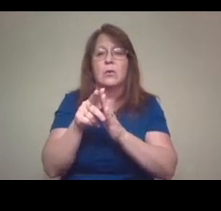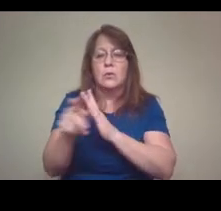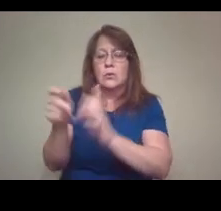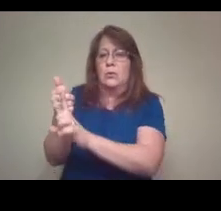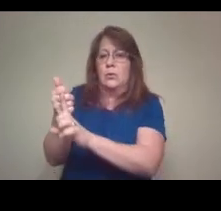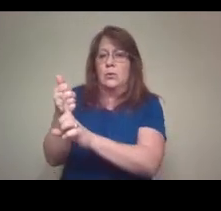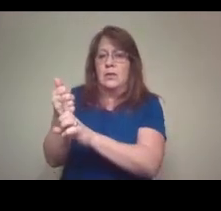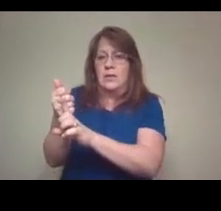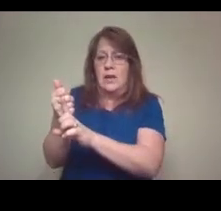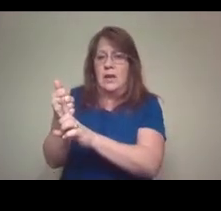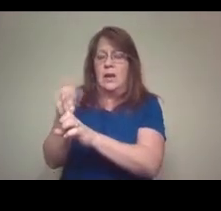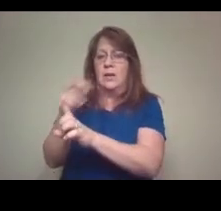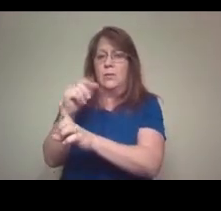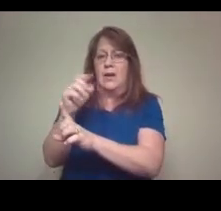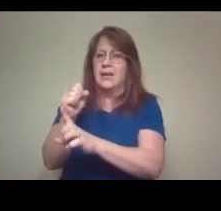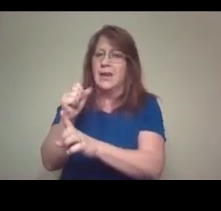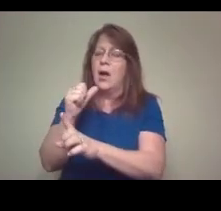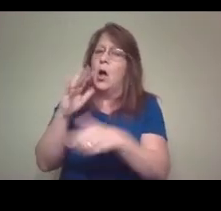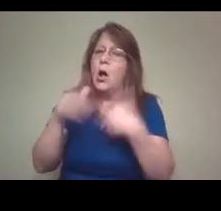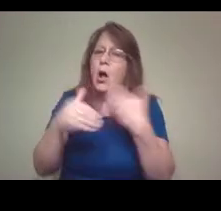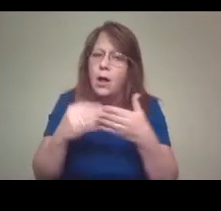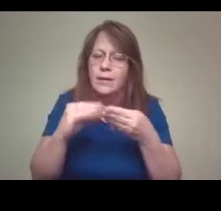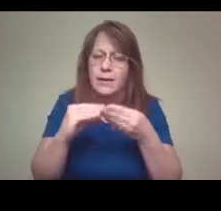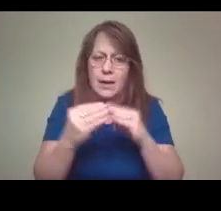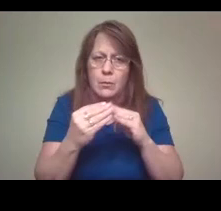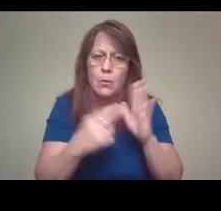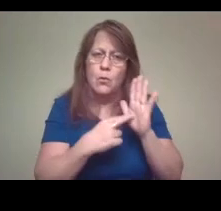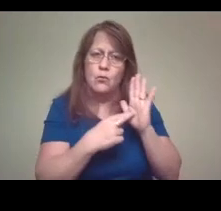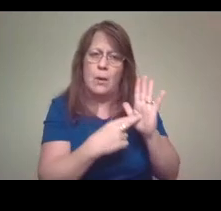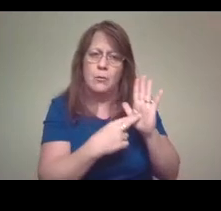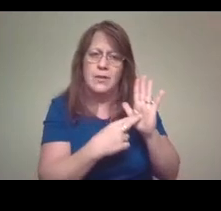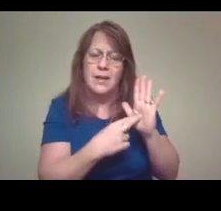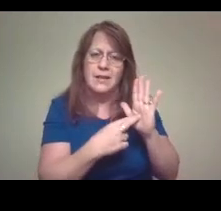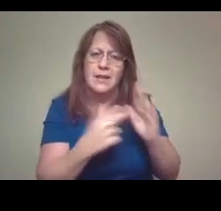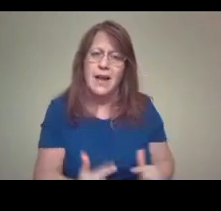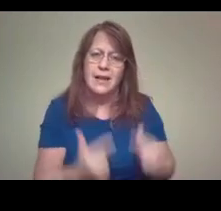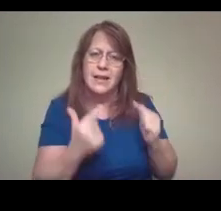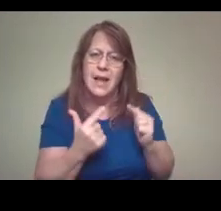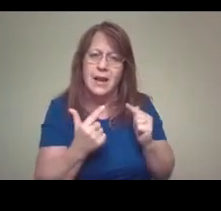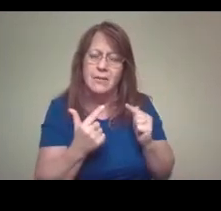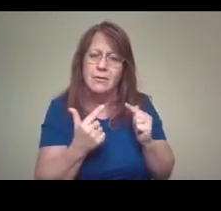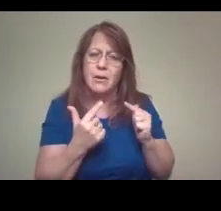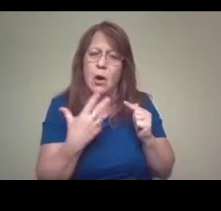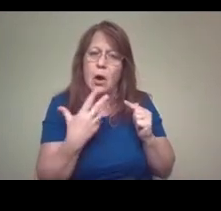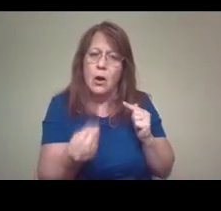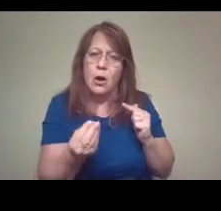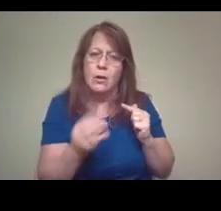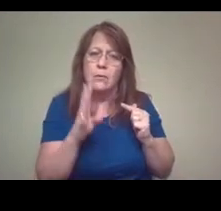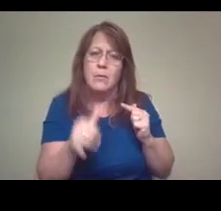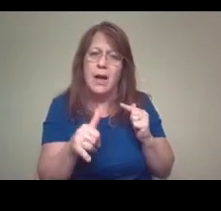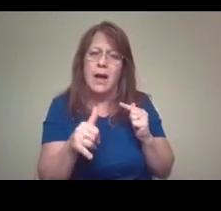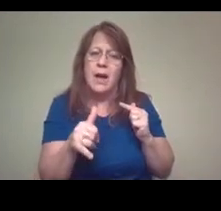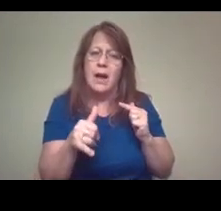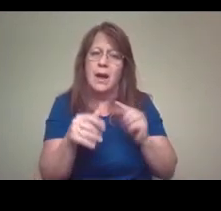to acknowledge again that every number we're looking at represents a life lost to suicide. And that number has had